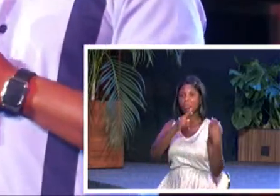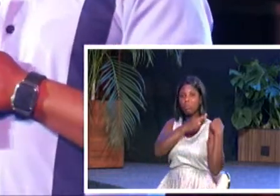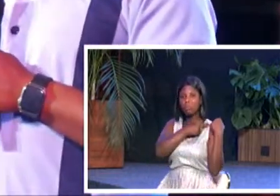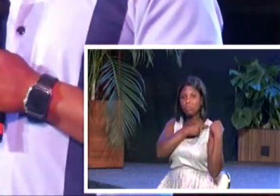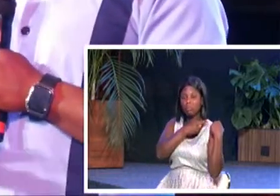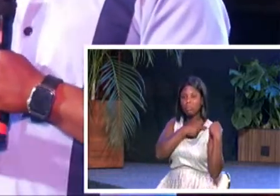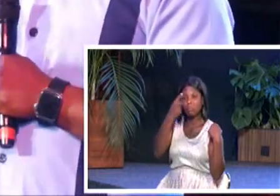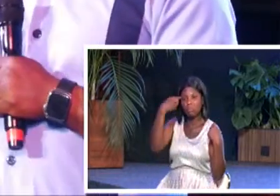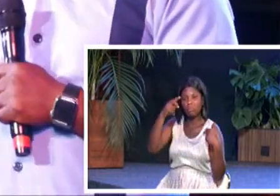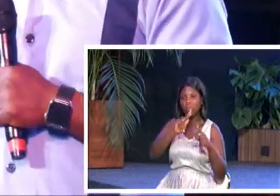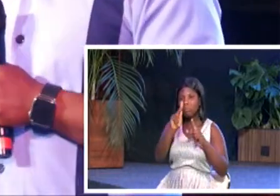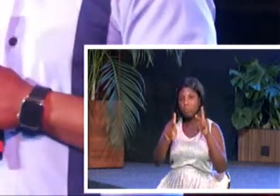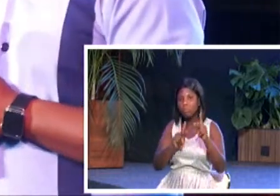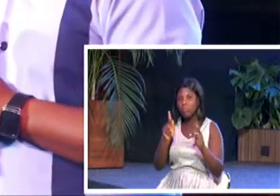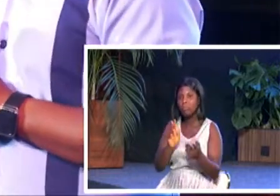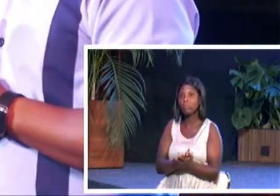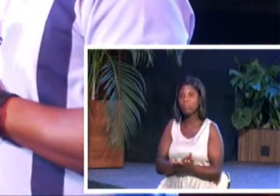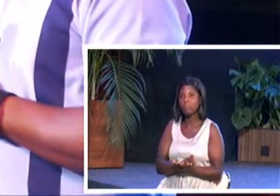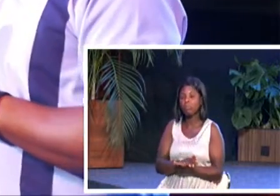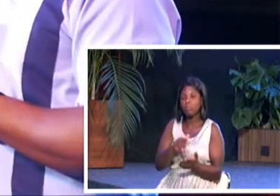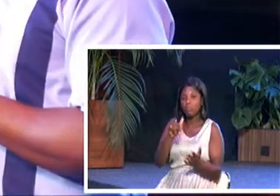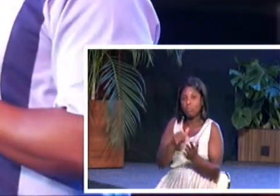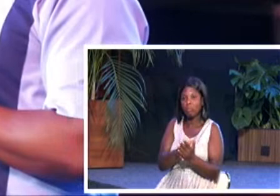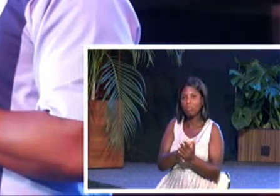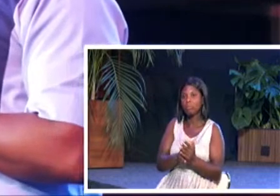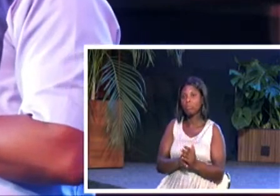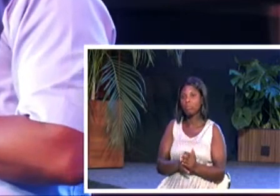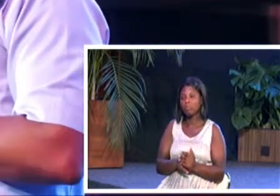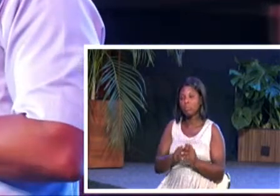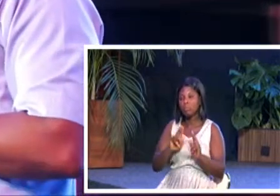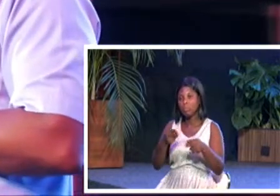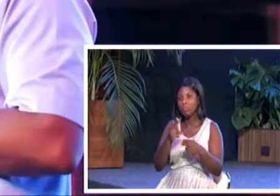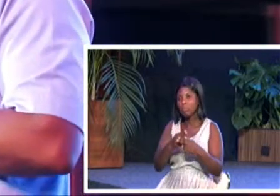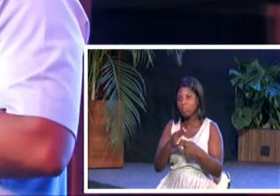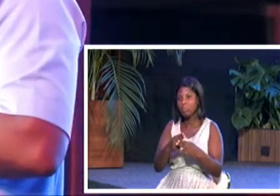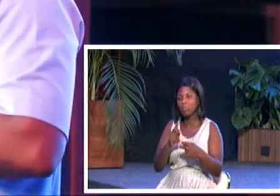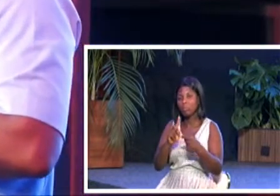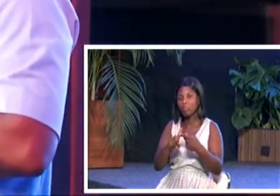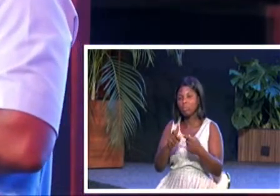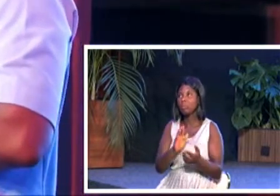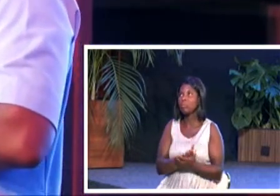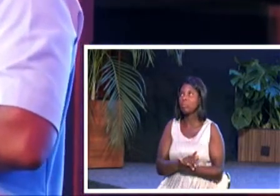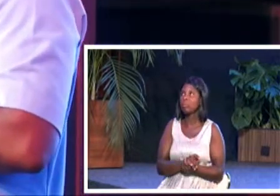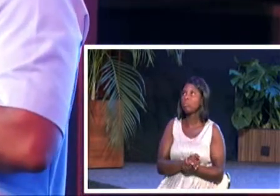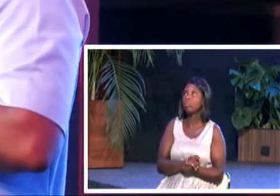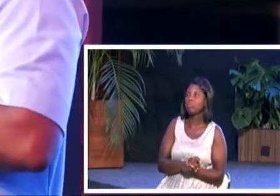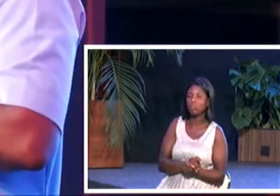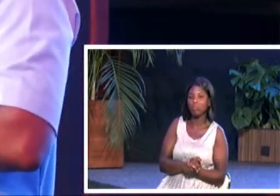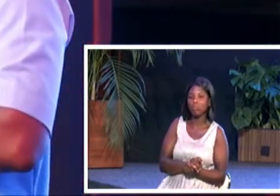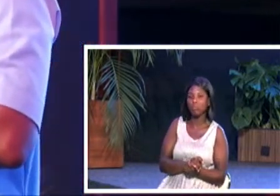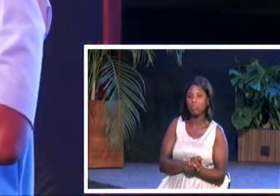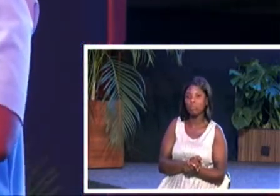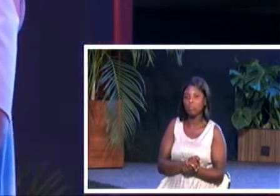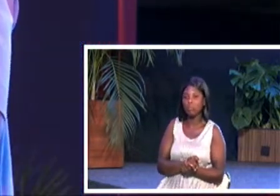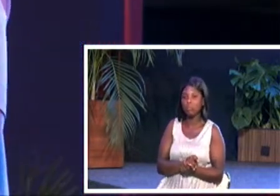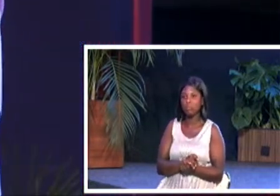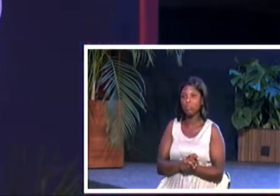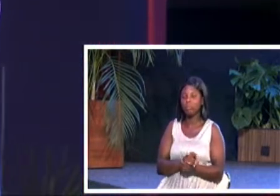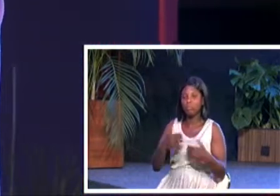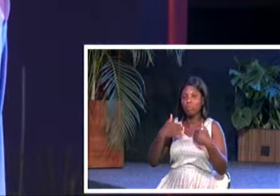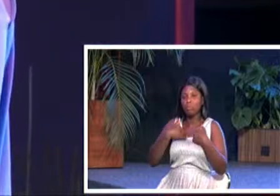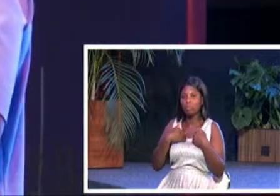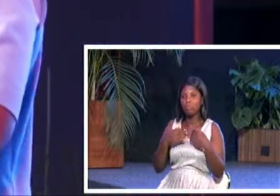can also manage influencers on the digital media space. And they even have what they call a community growth